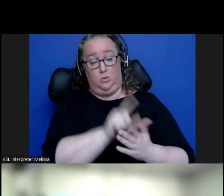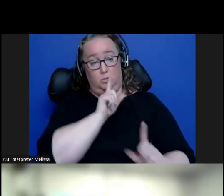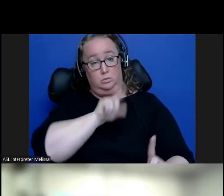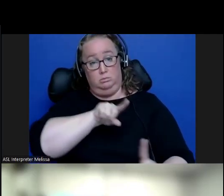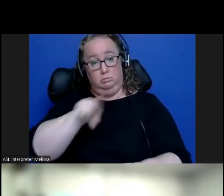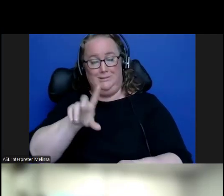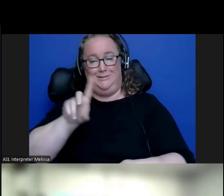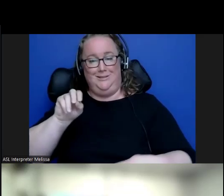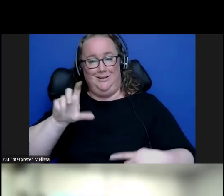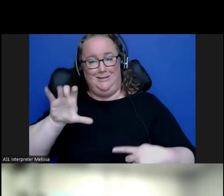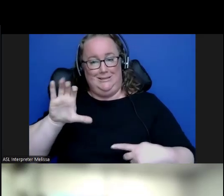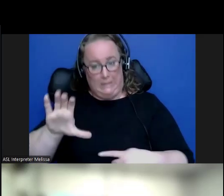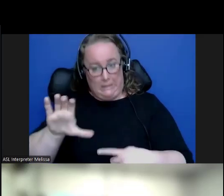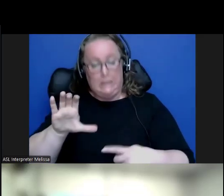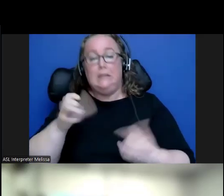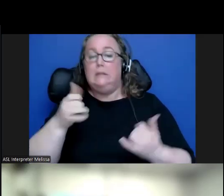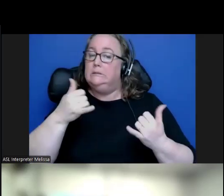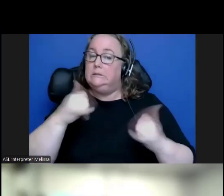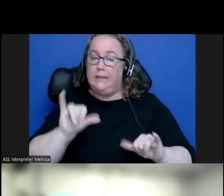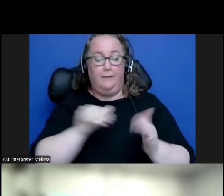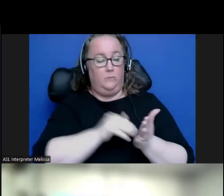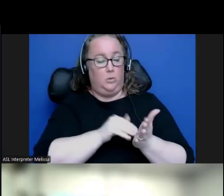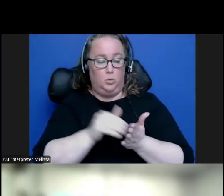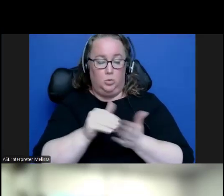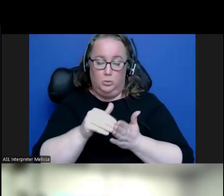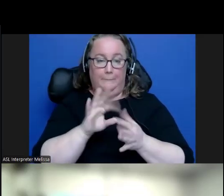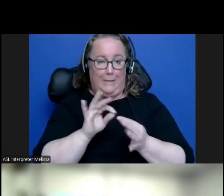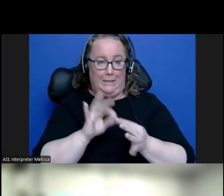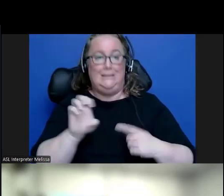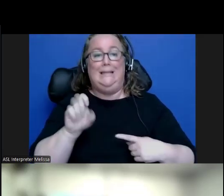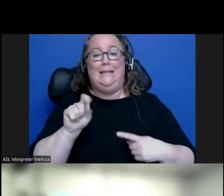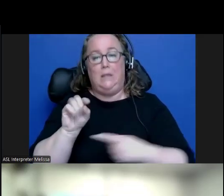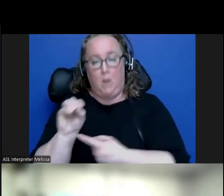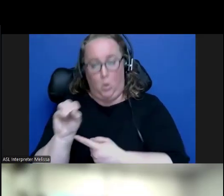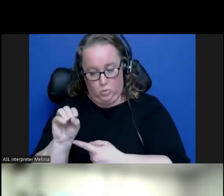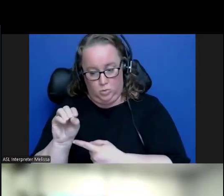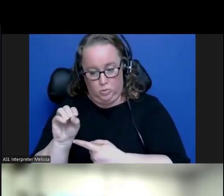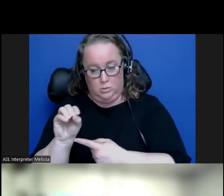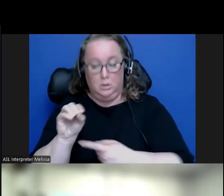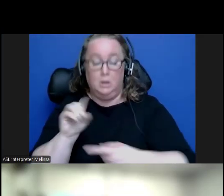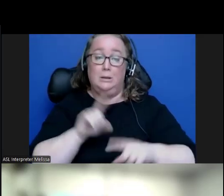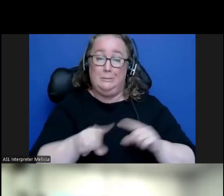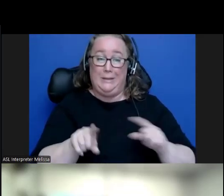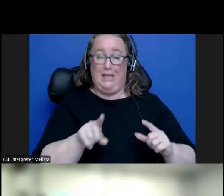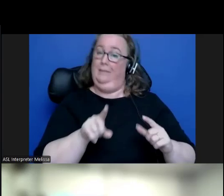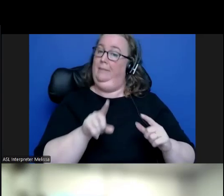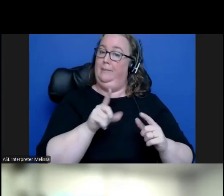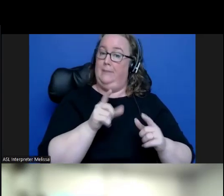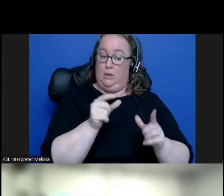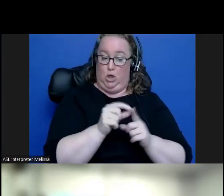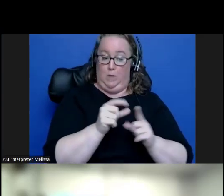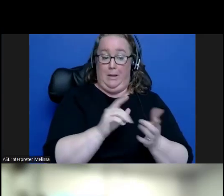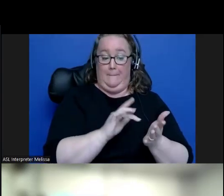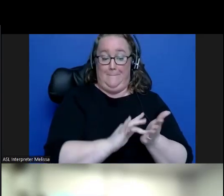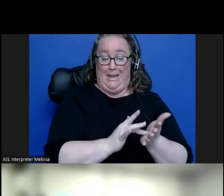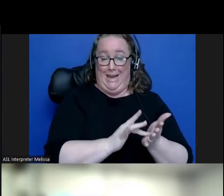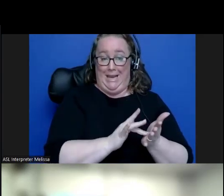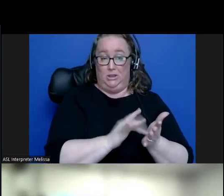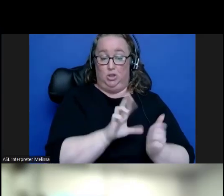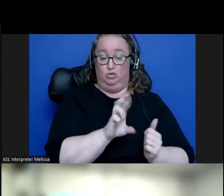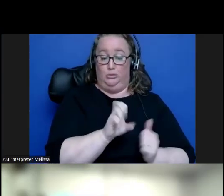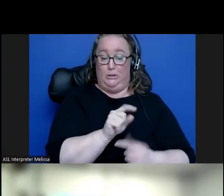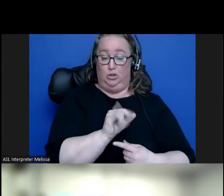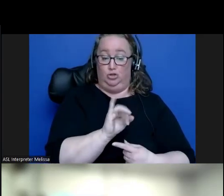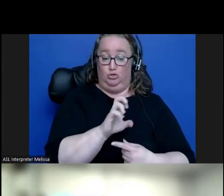DLC, still frequently mention ETOs, while the term medication restraint is rarely seen in